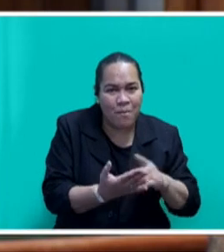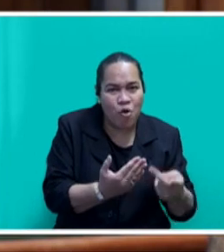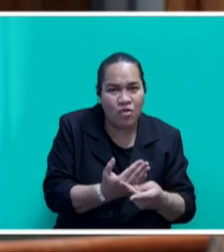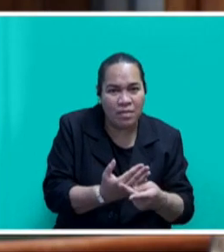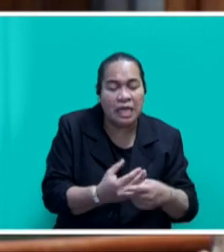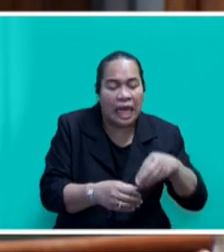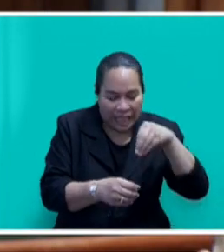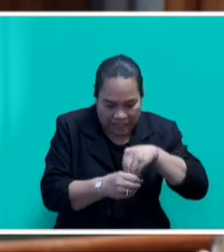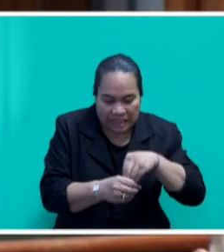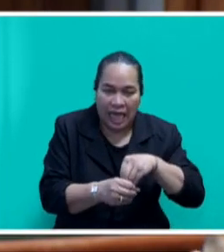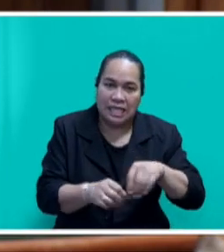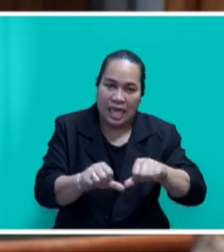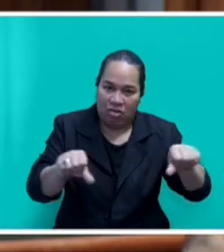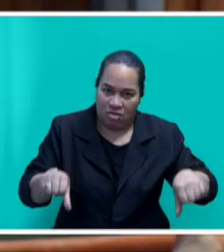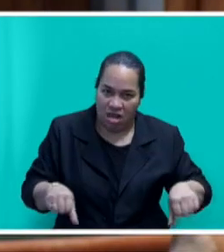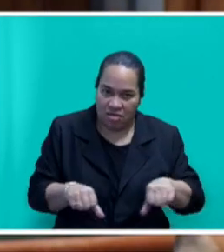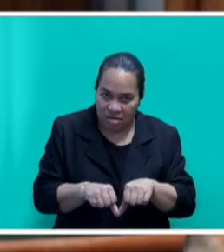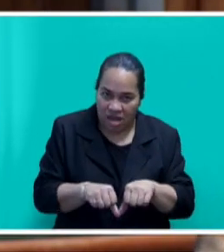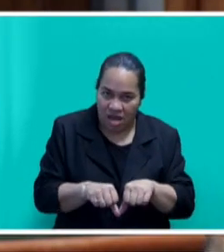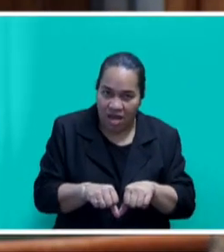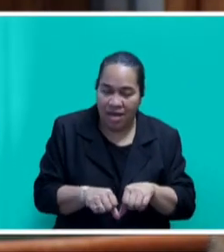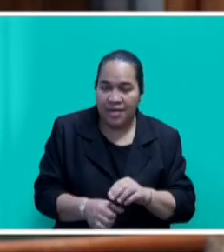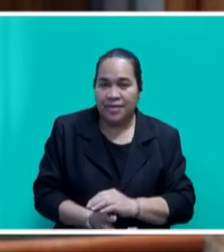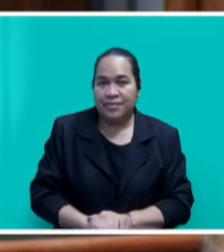the Ministry of Agriculture budget,